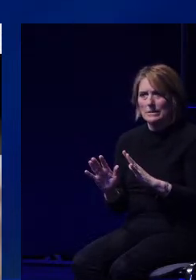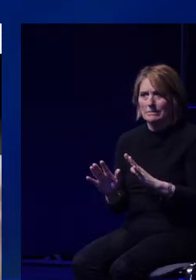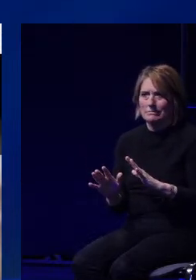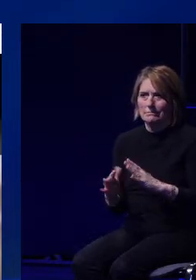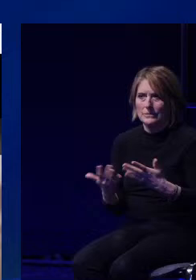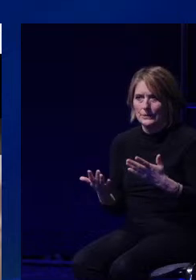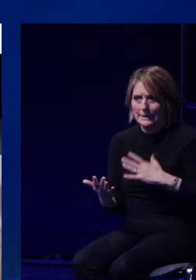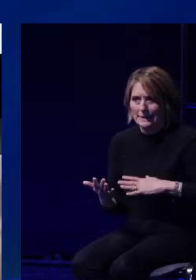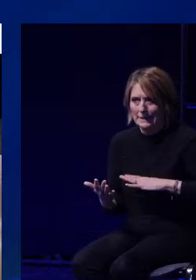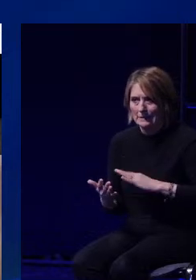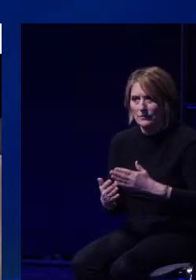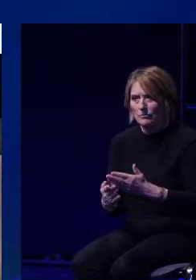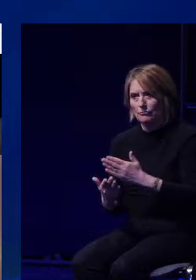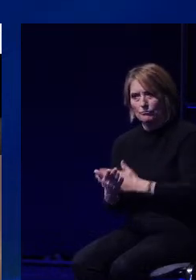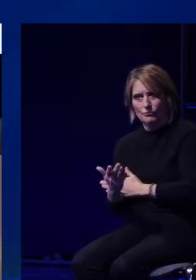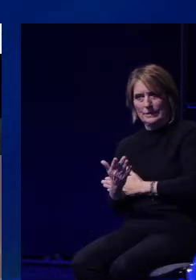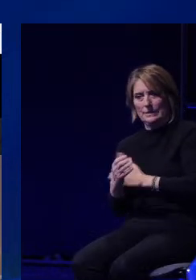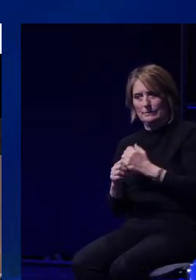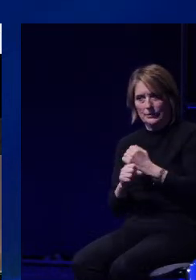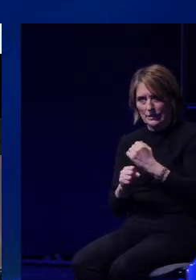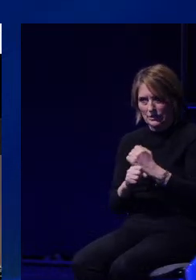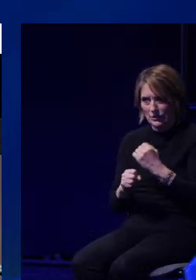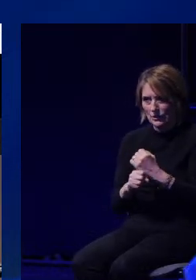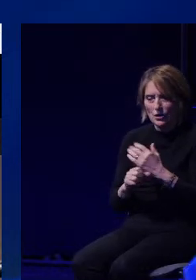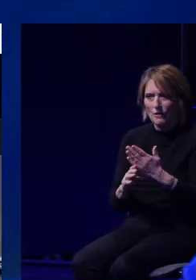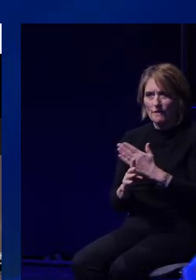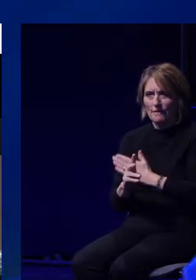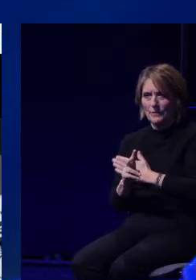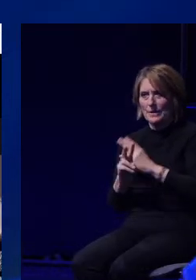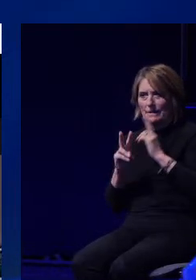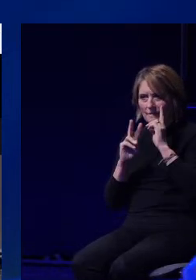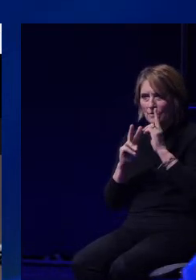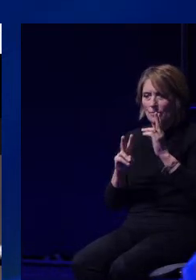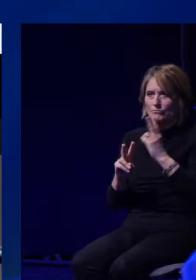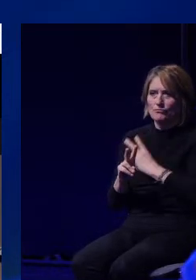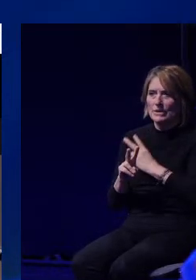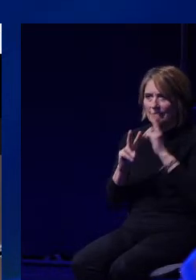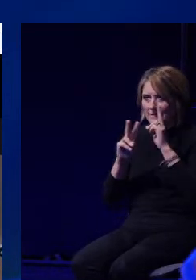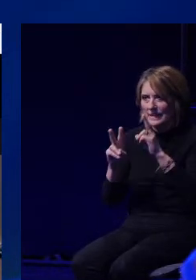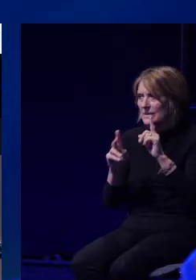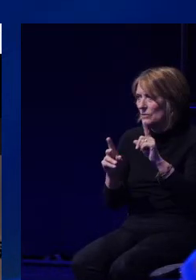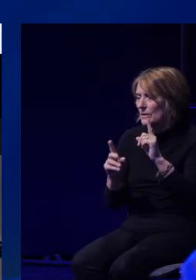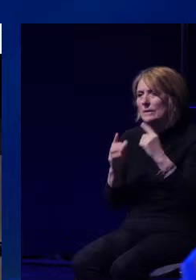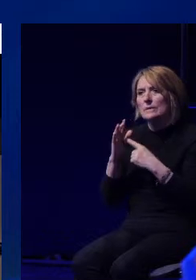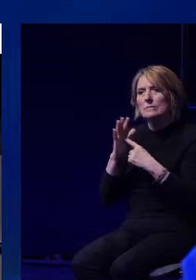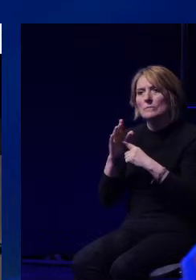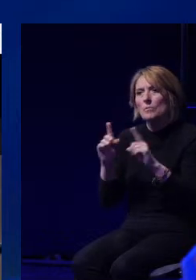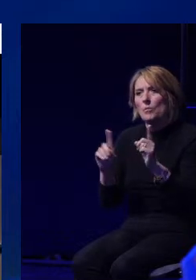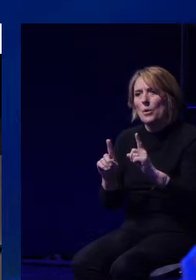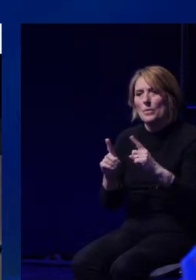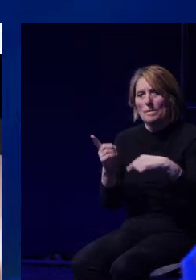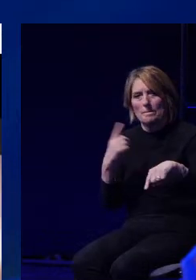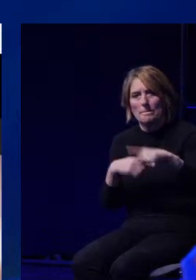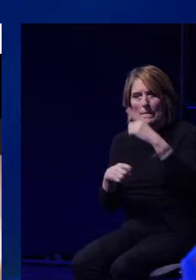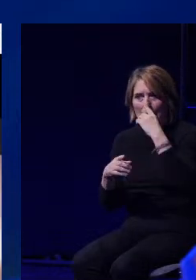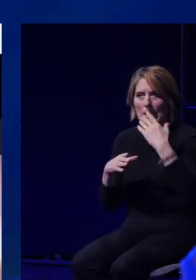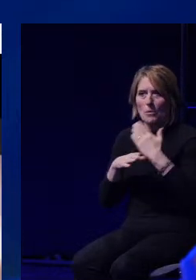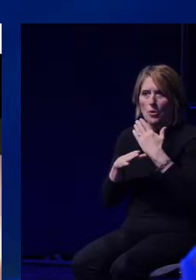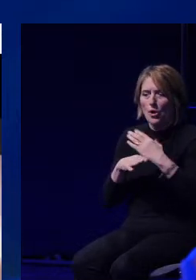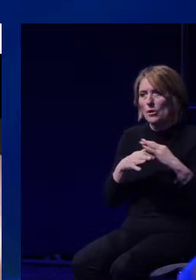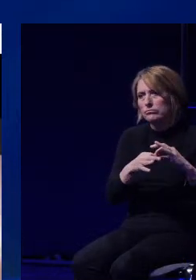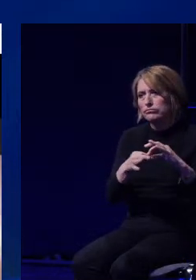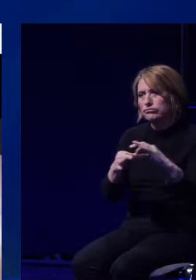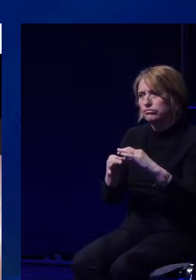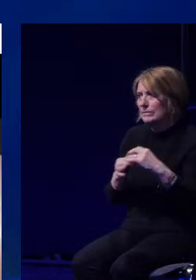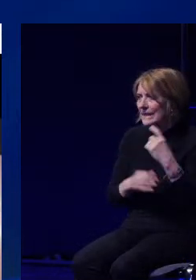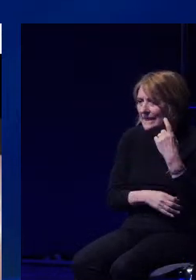For pre-production, not VFX, but for pre-production, for previs, what we think matters is that people can work easily with